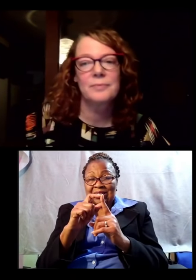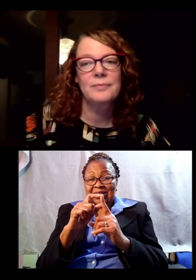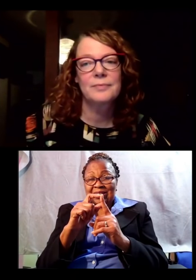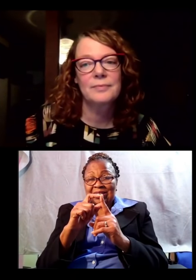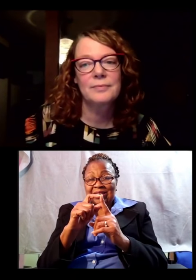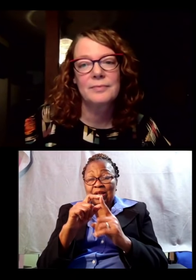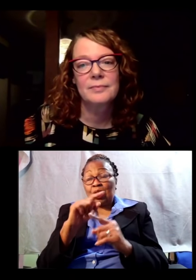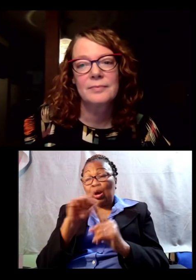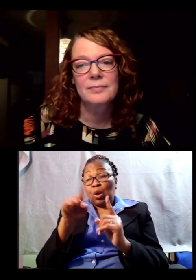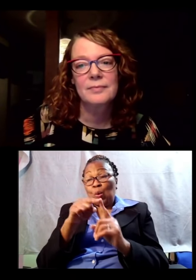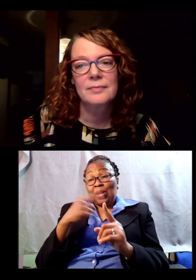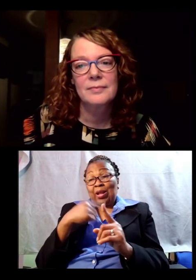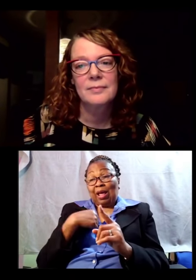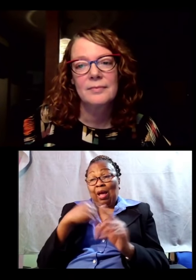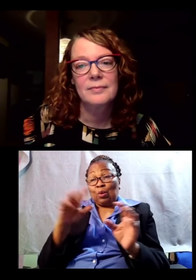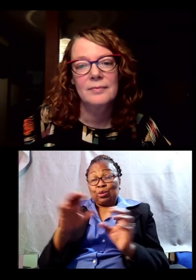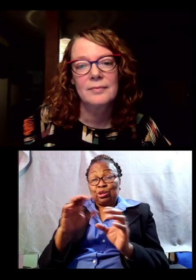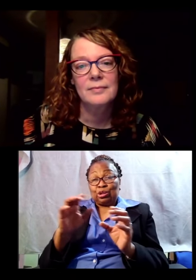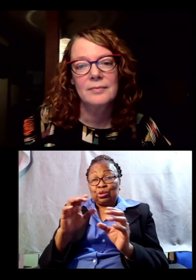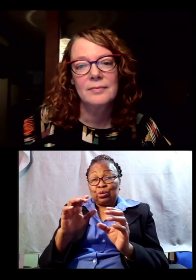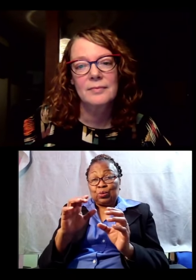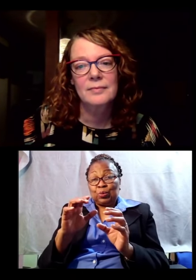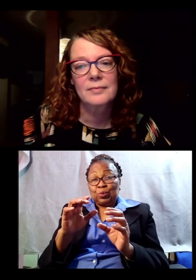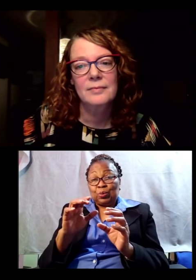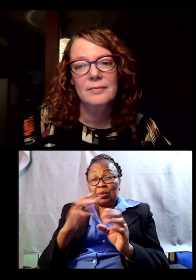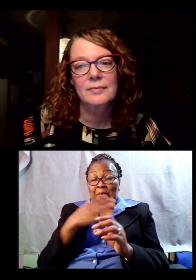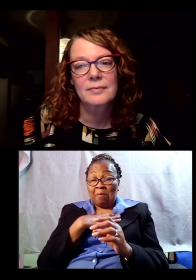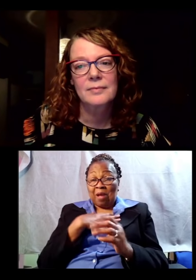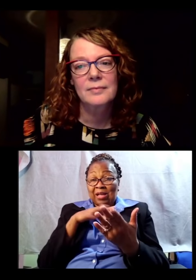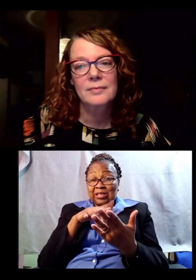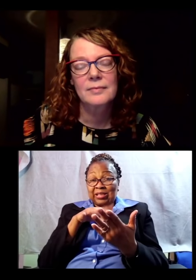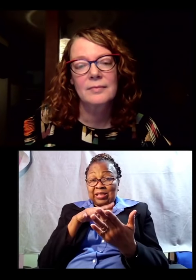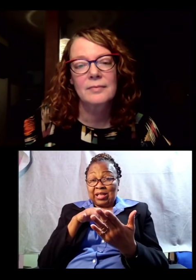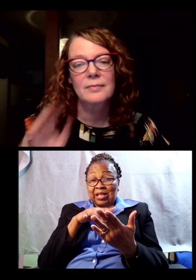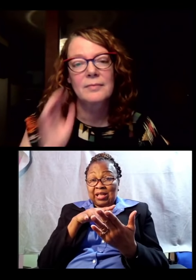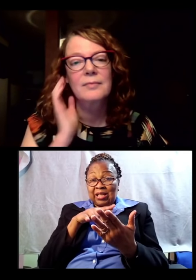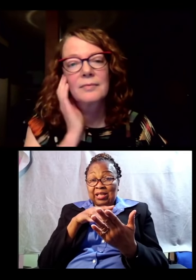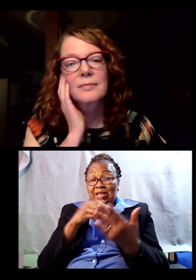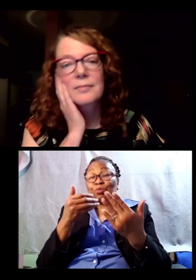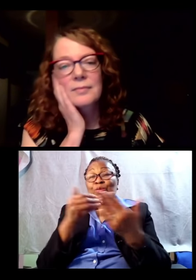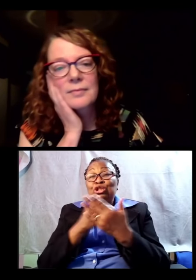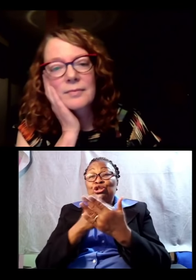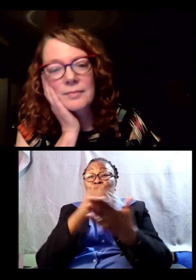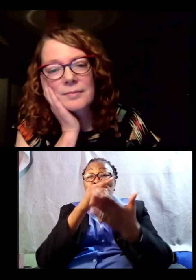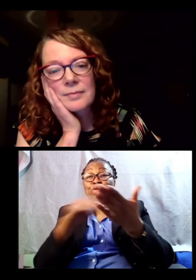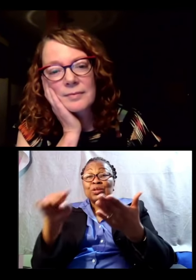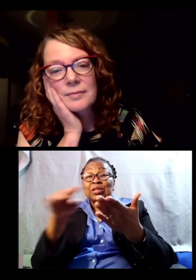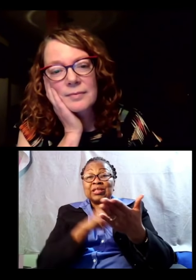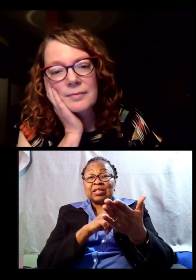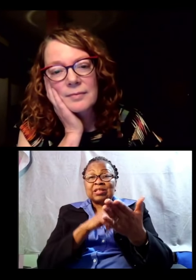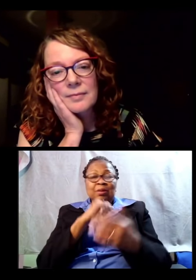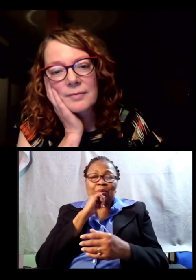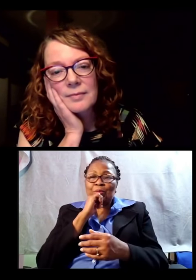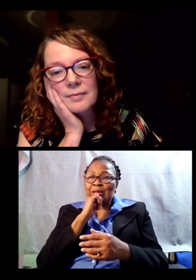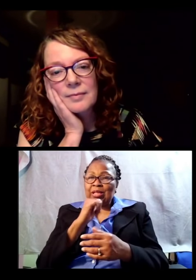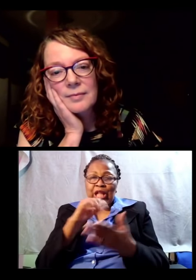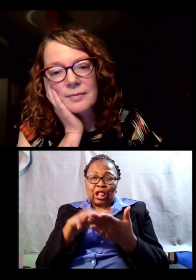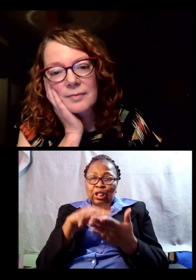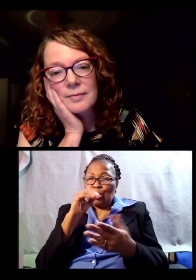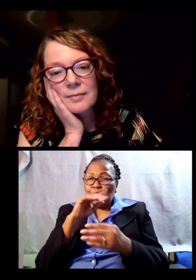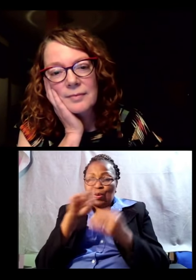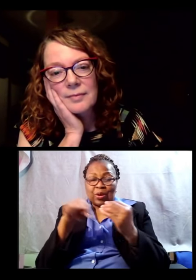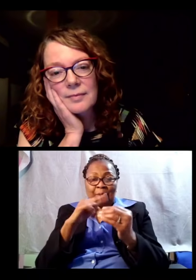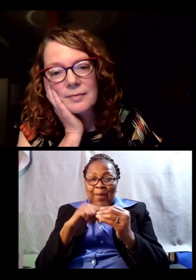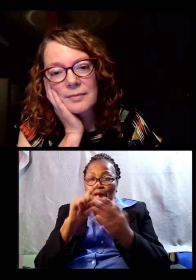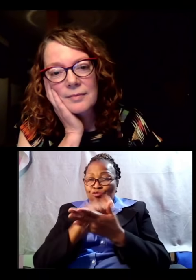I was doing my studying, it was the new criticism, and we didn't learn anything about writers' biographies. I